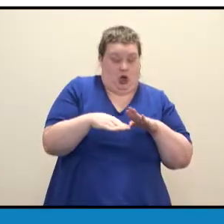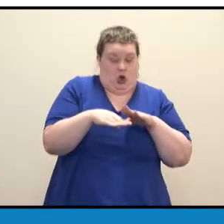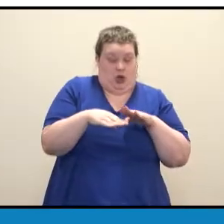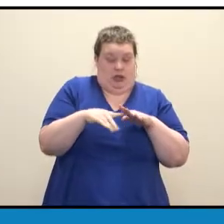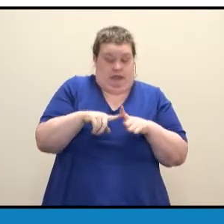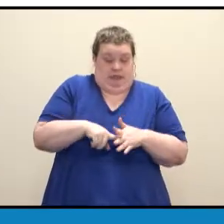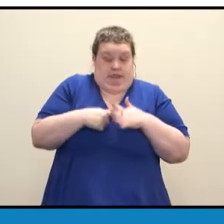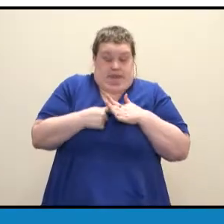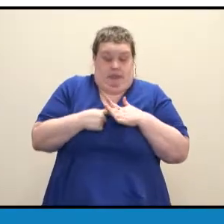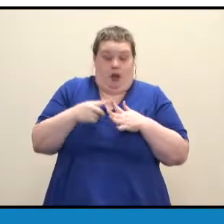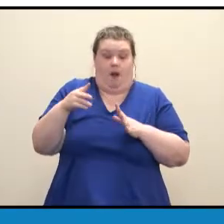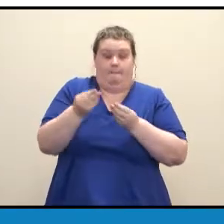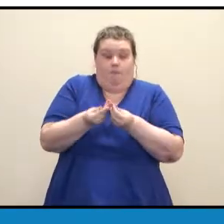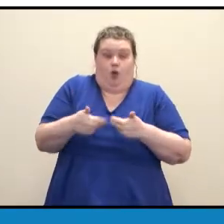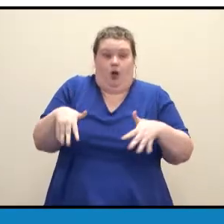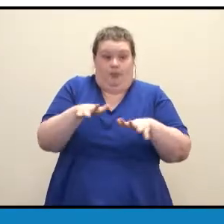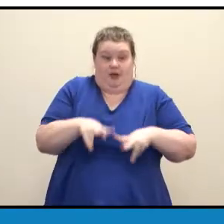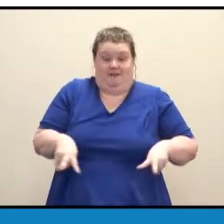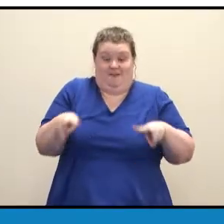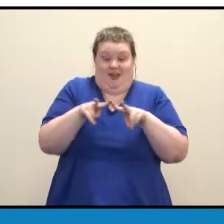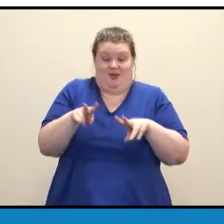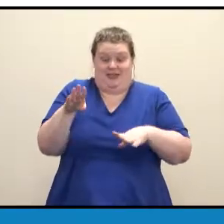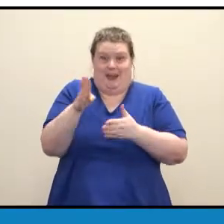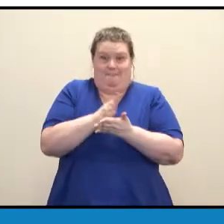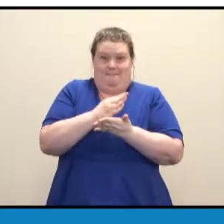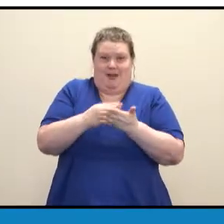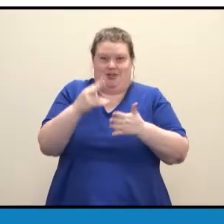budget projections. Mrs. Davis,